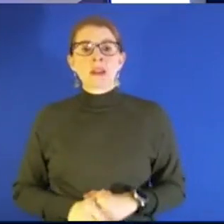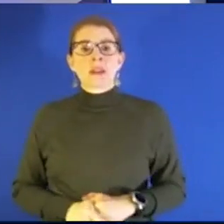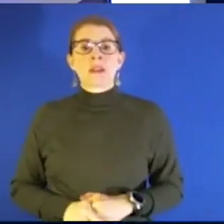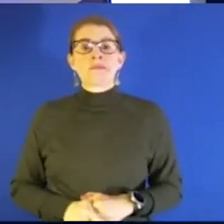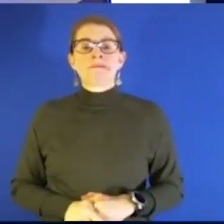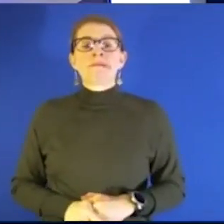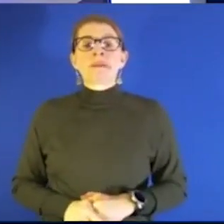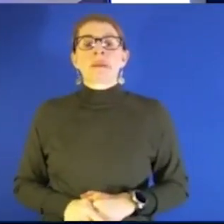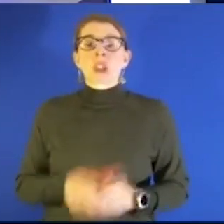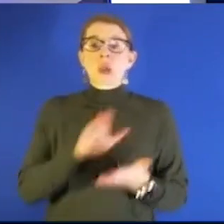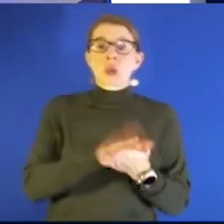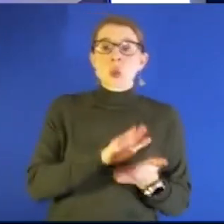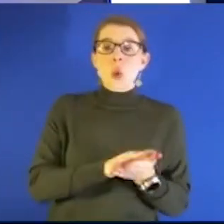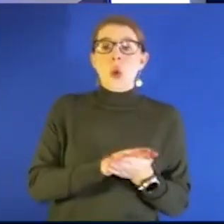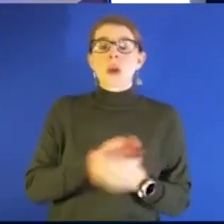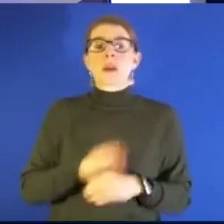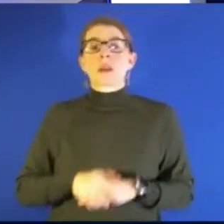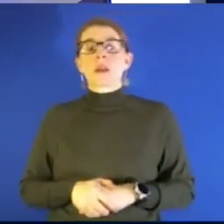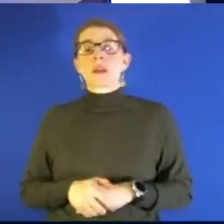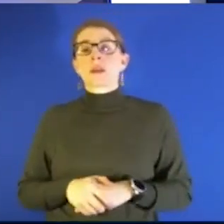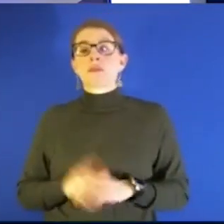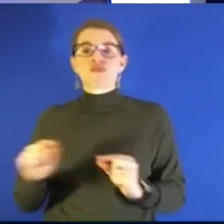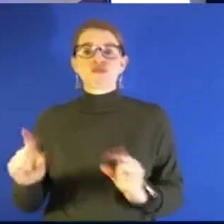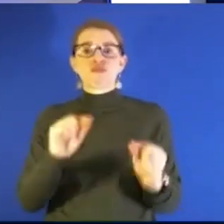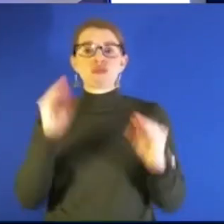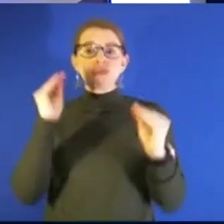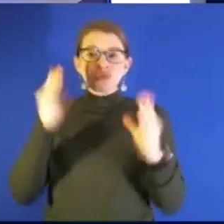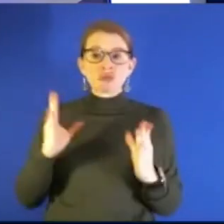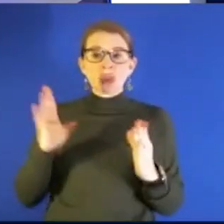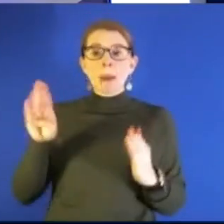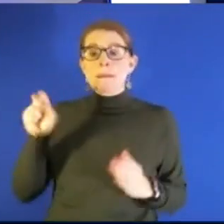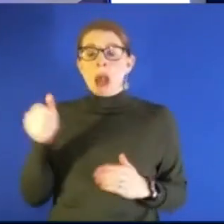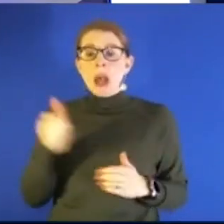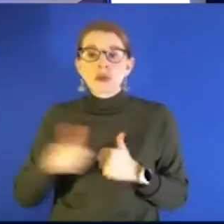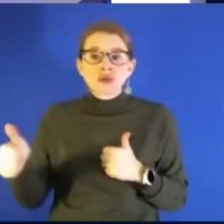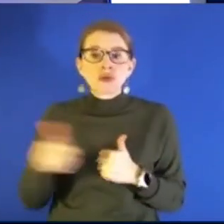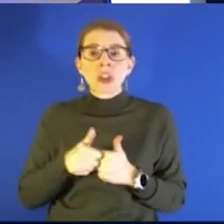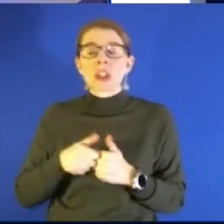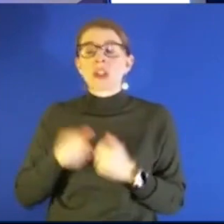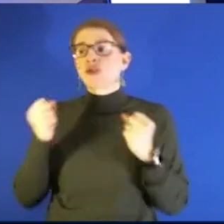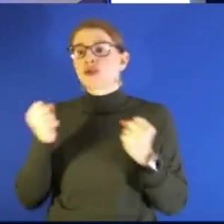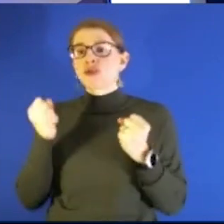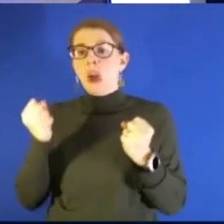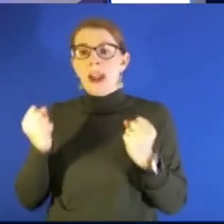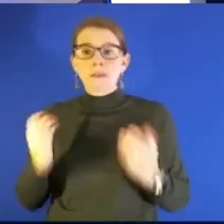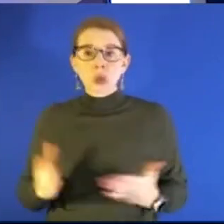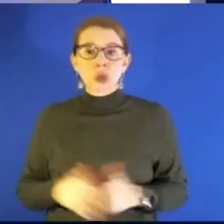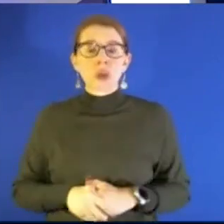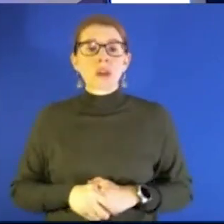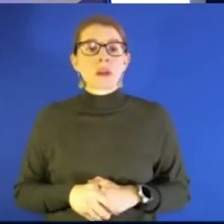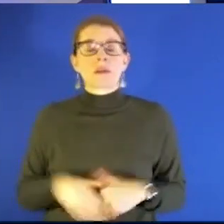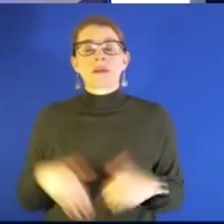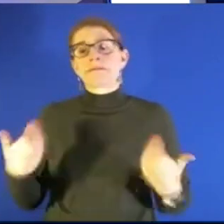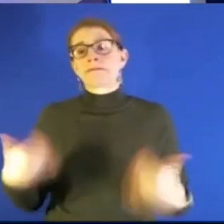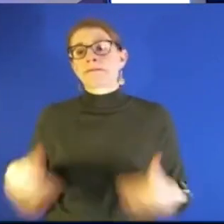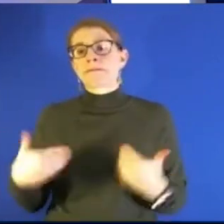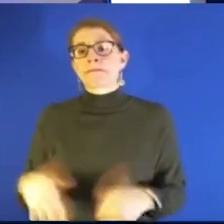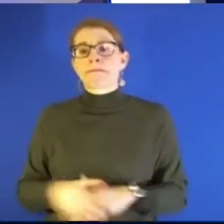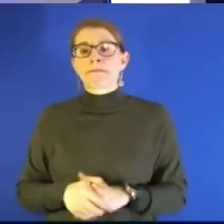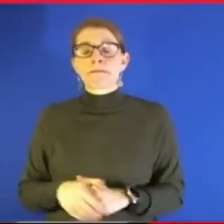schools and bus and about the teachers, bus routes, bus drivers? Man, it's got to have a really big impact on